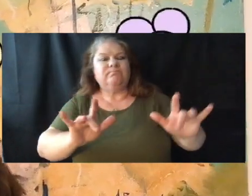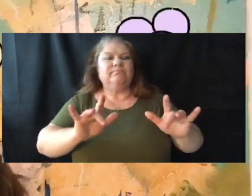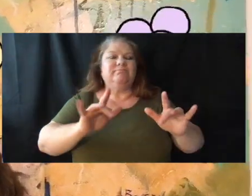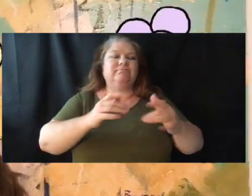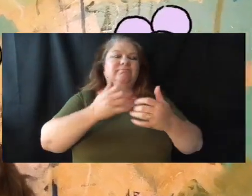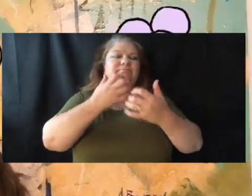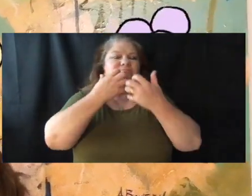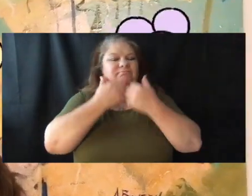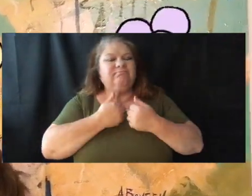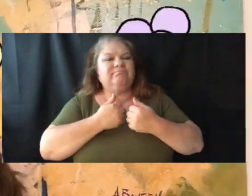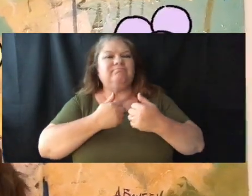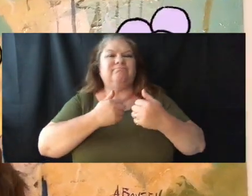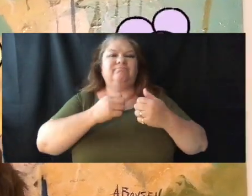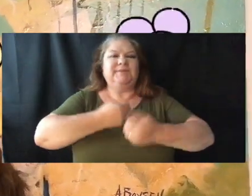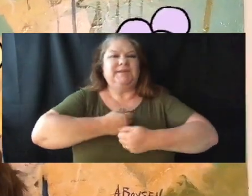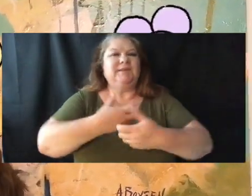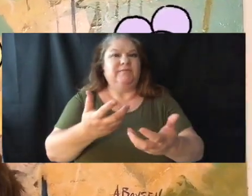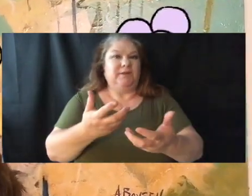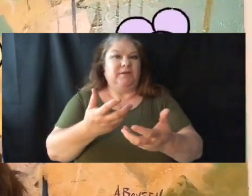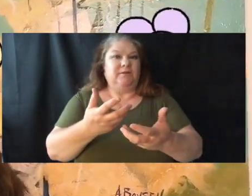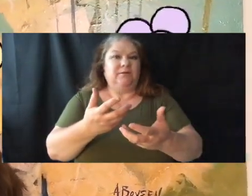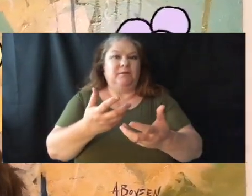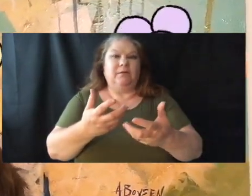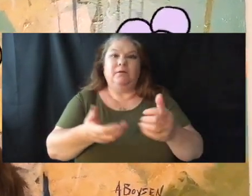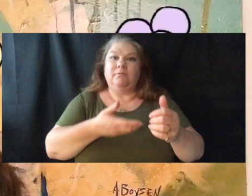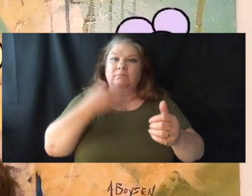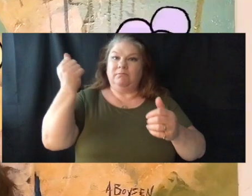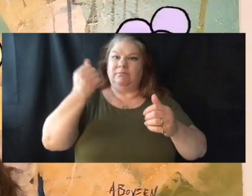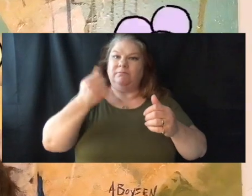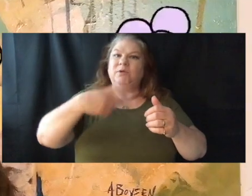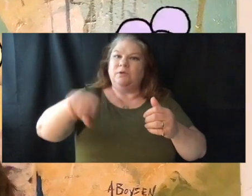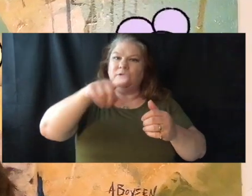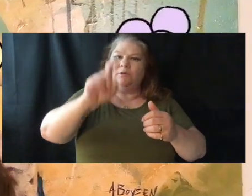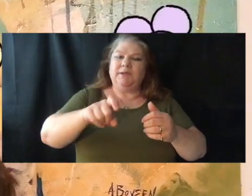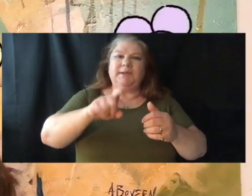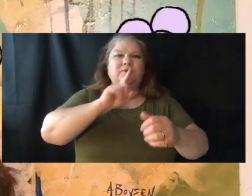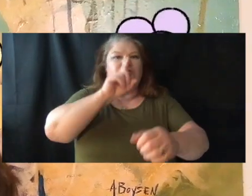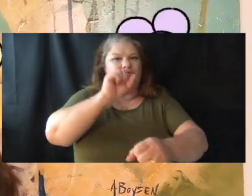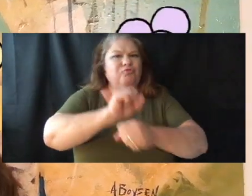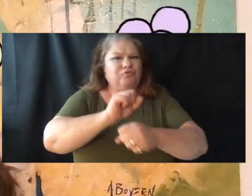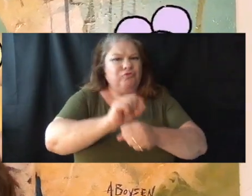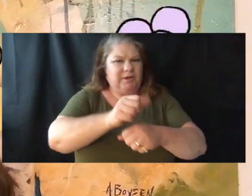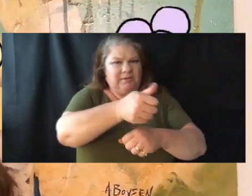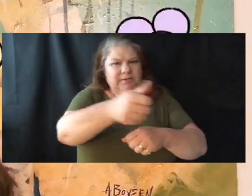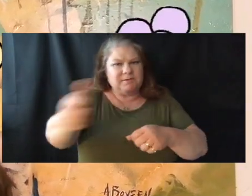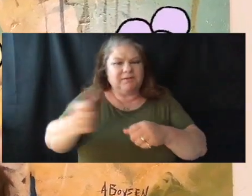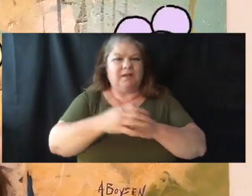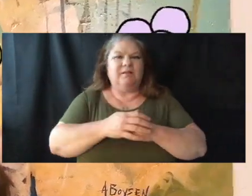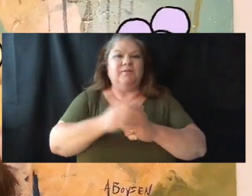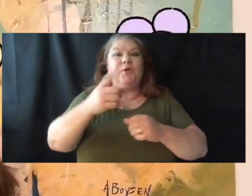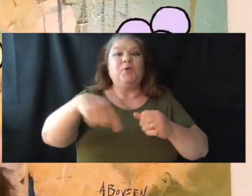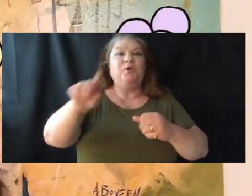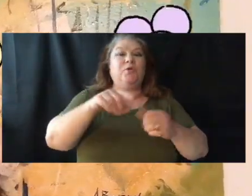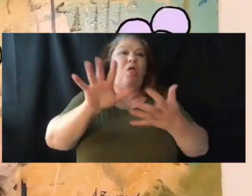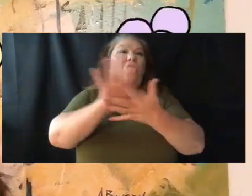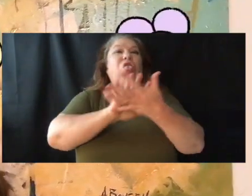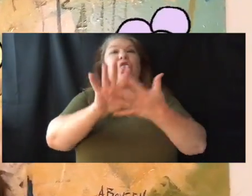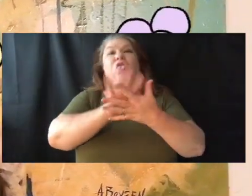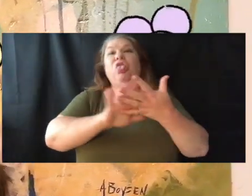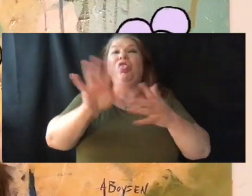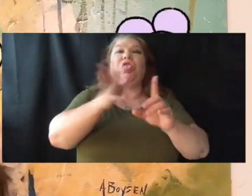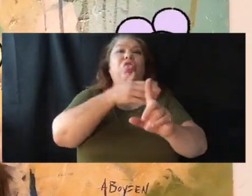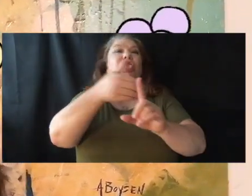sympathetic, loving, and giving. And most of all, always real. 264, you don't